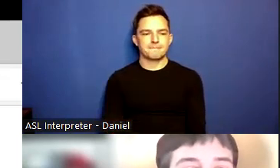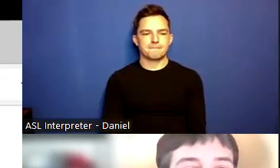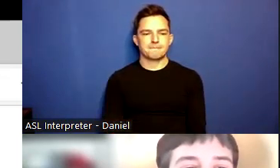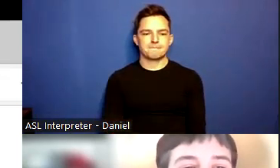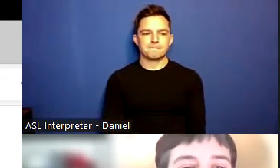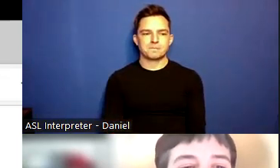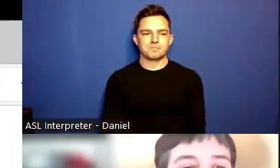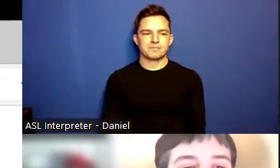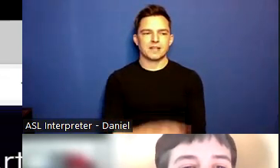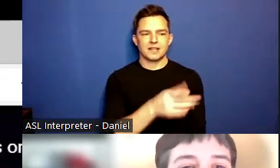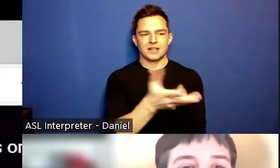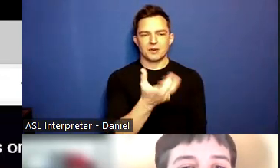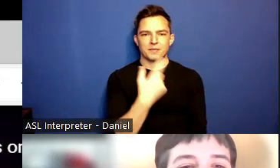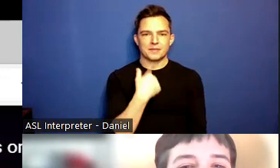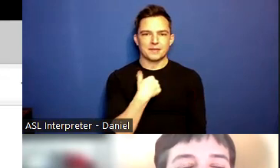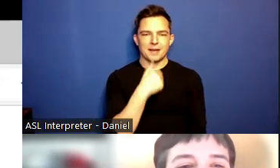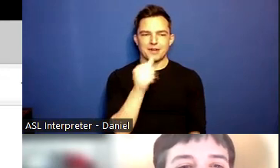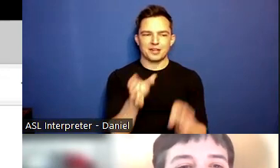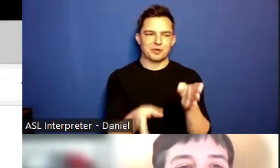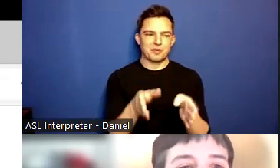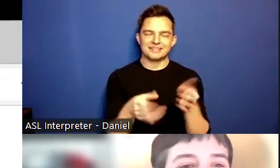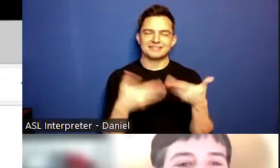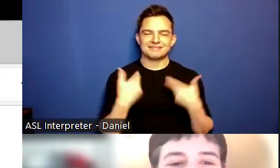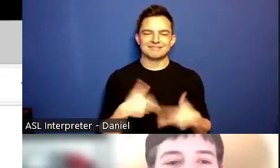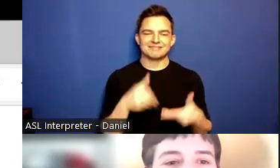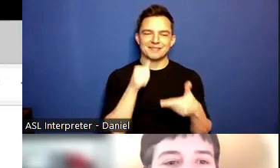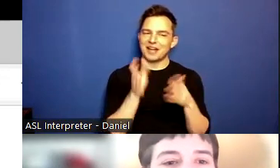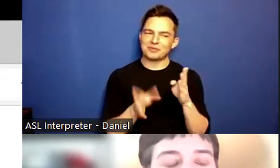It wants me to tell it that I'm not a robot. Here we go.